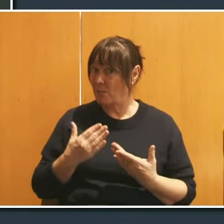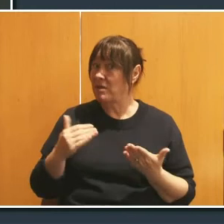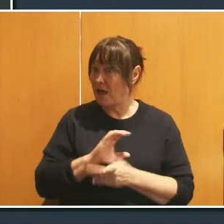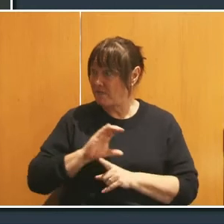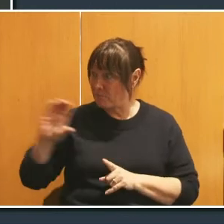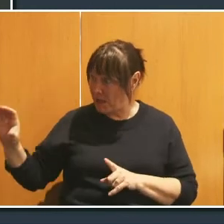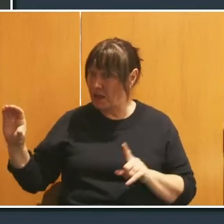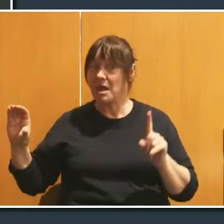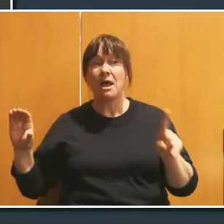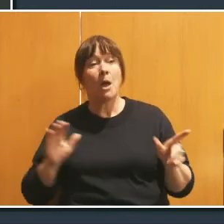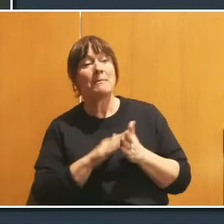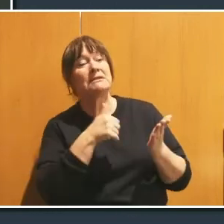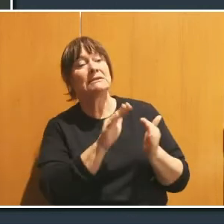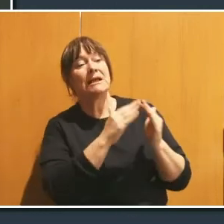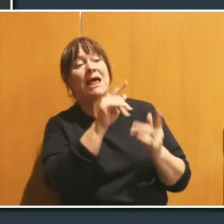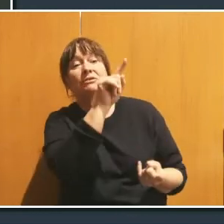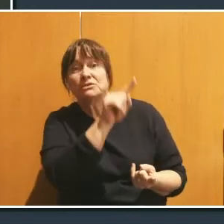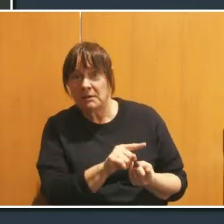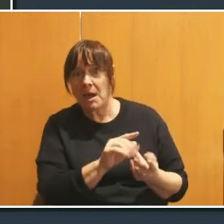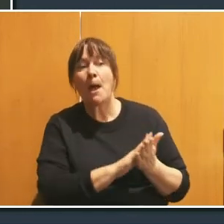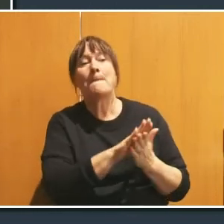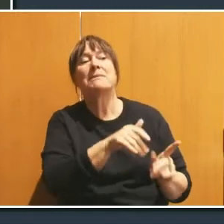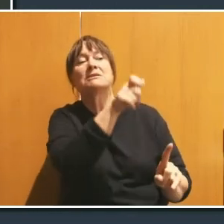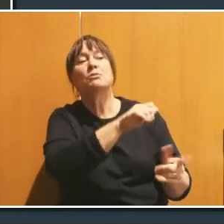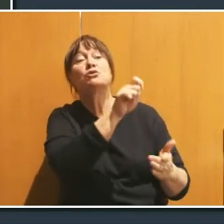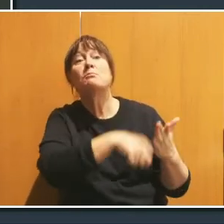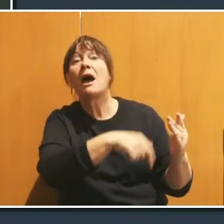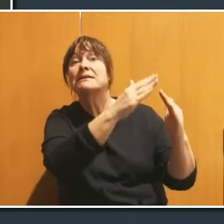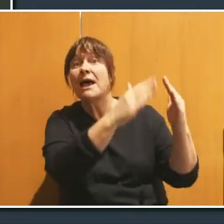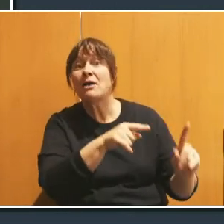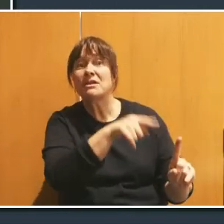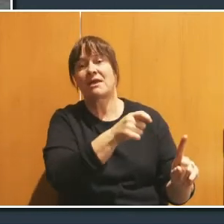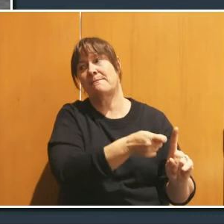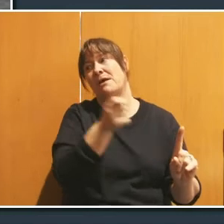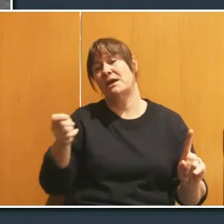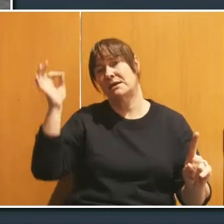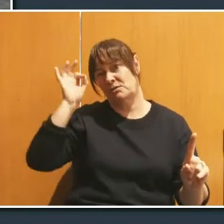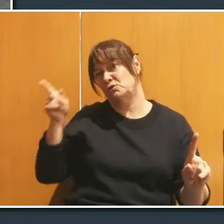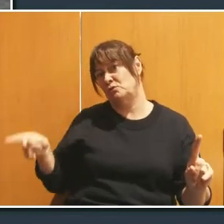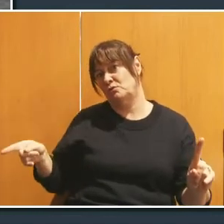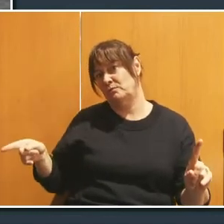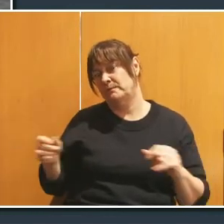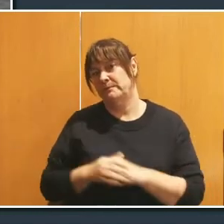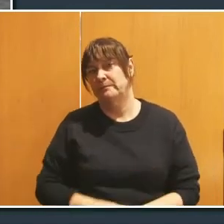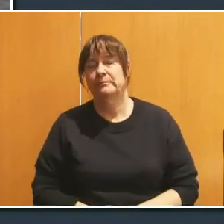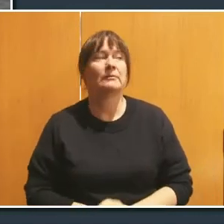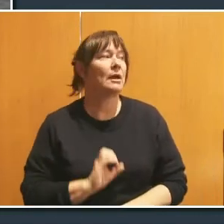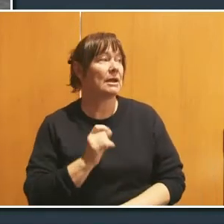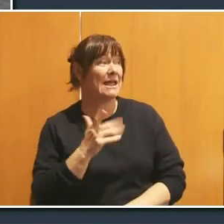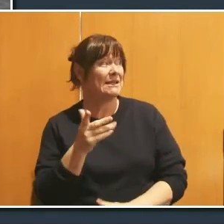How that gets done, leave it up to everyone. Thank you, Cameron. So open up for any questions from